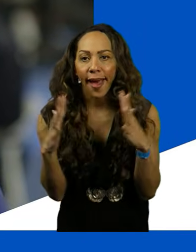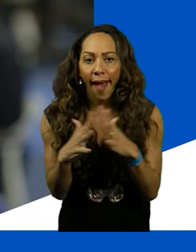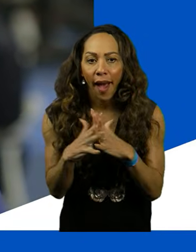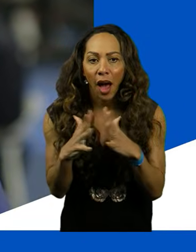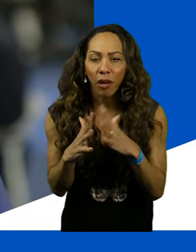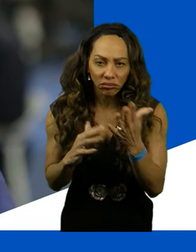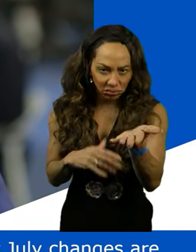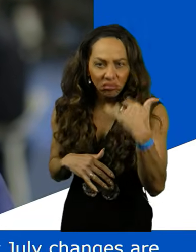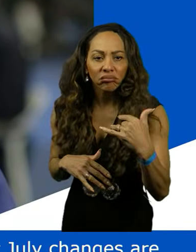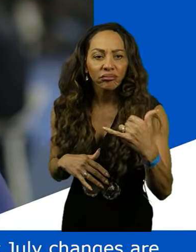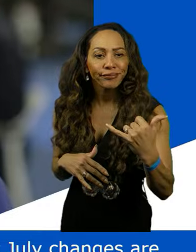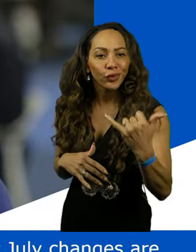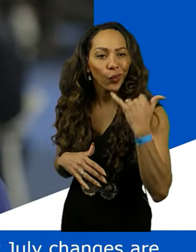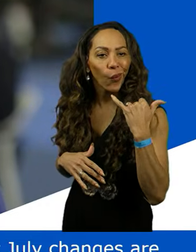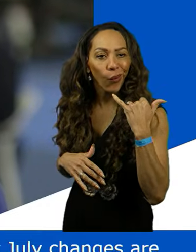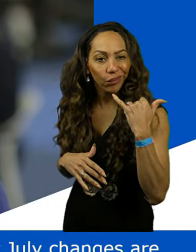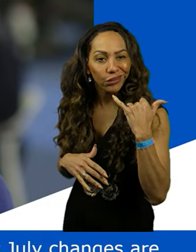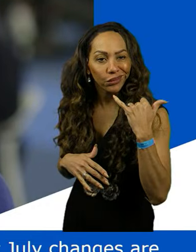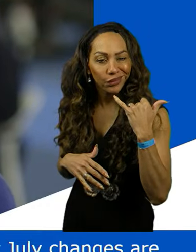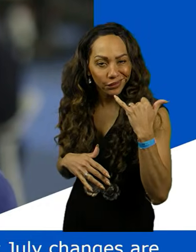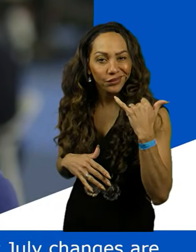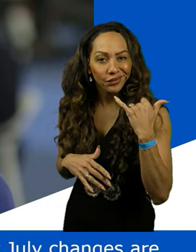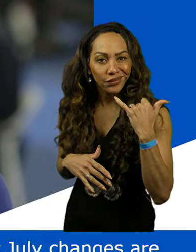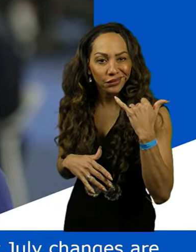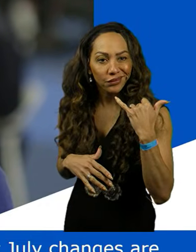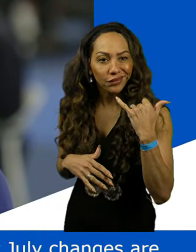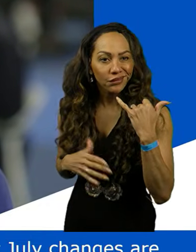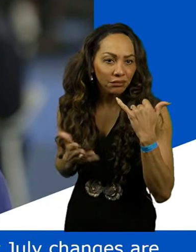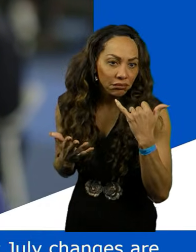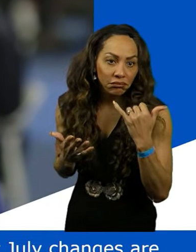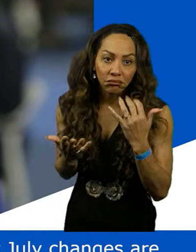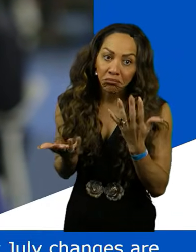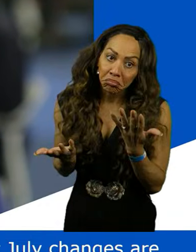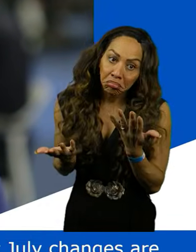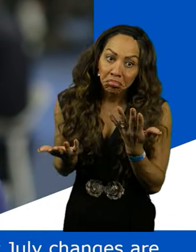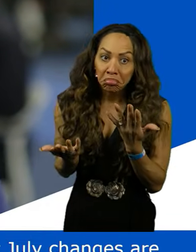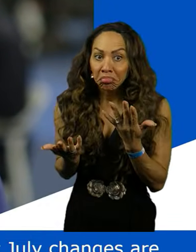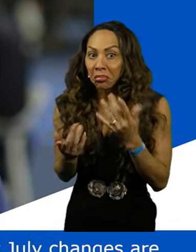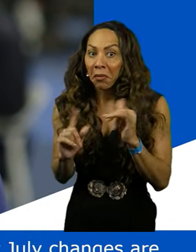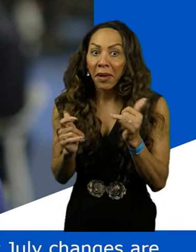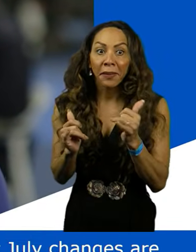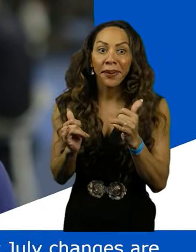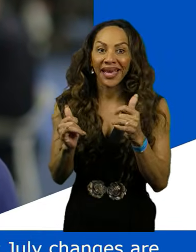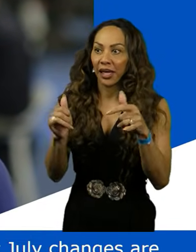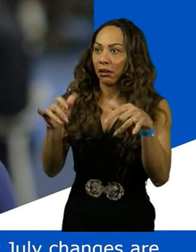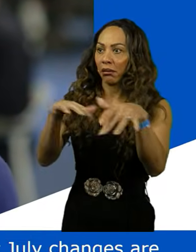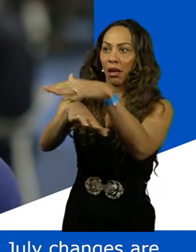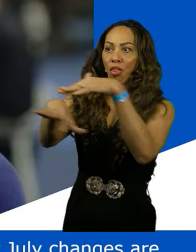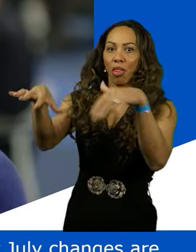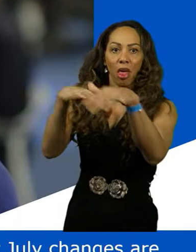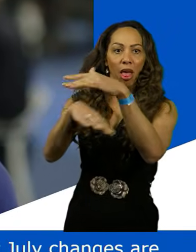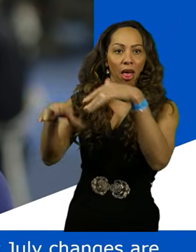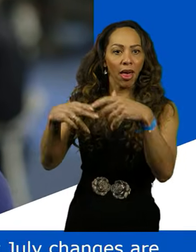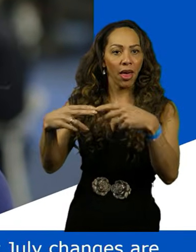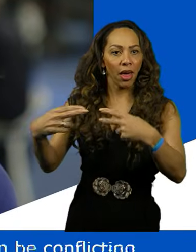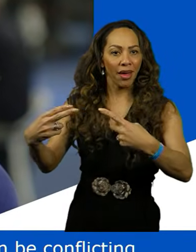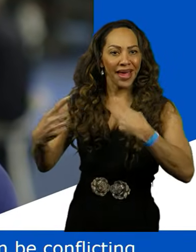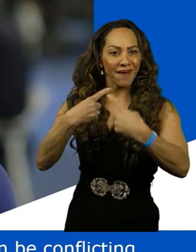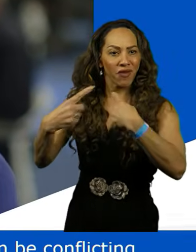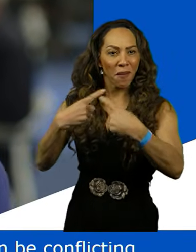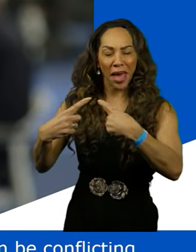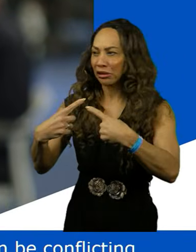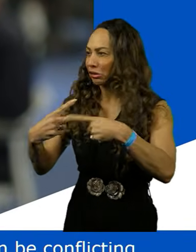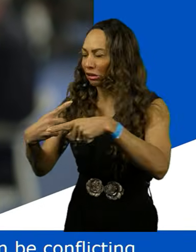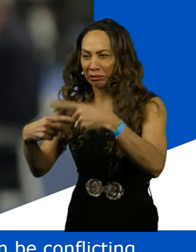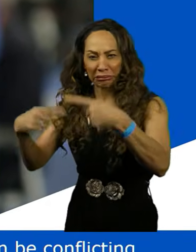us a ring. Because sometimes as well, there can be sort of conflicting information. If you're ever unsure, we can give you that Motability